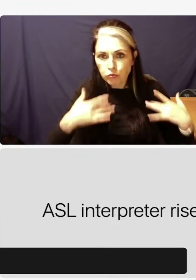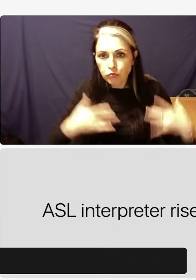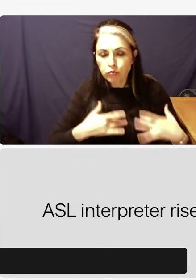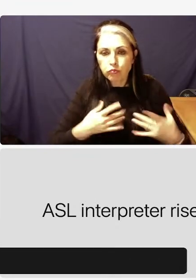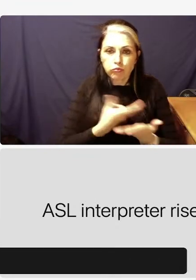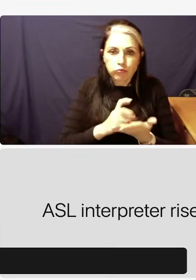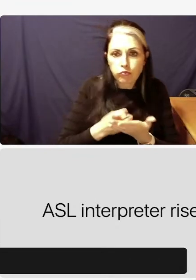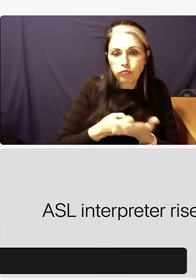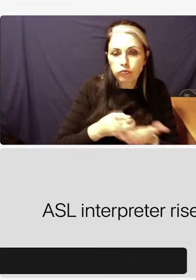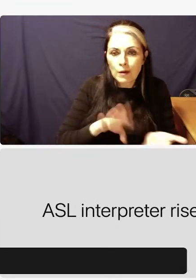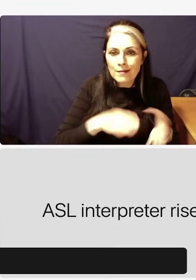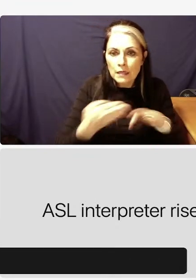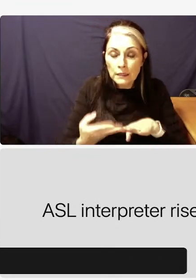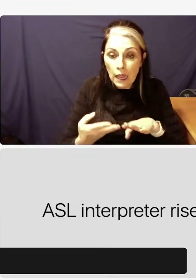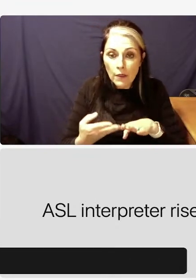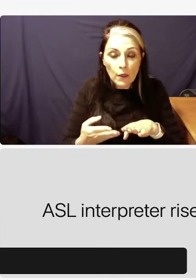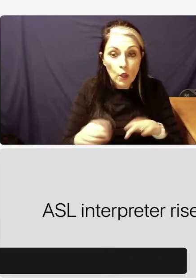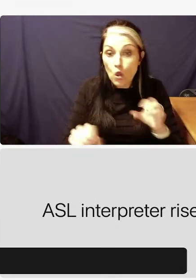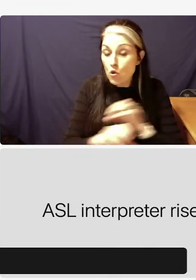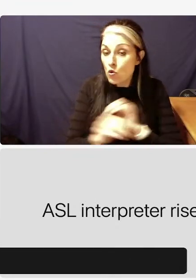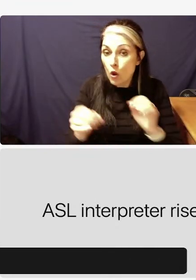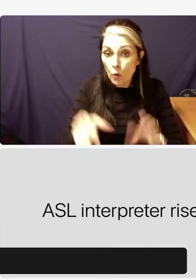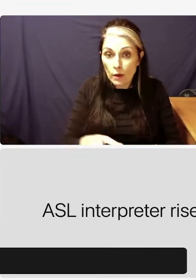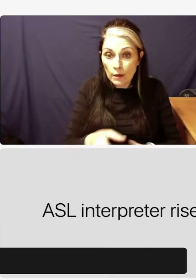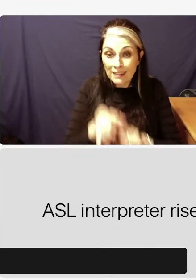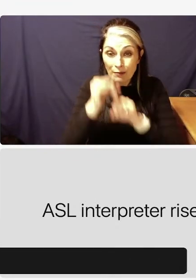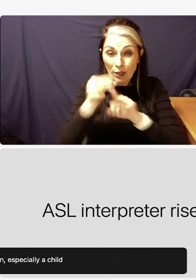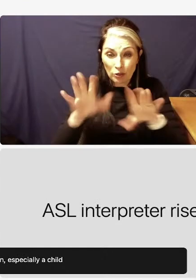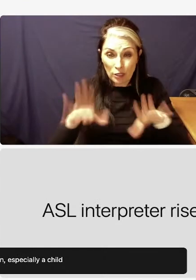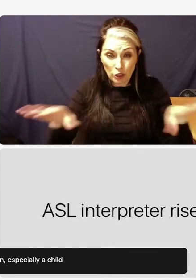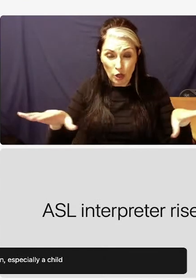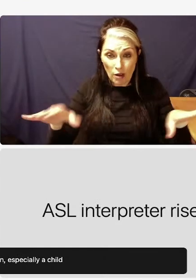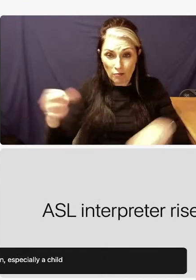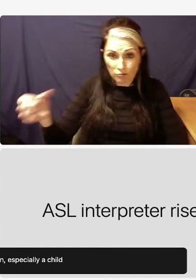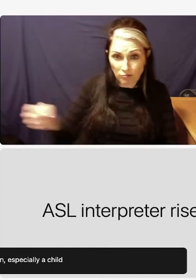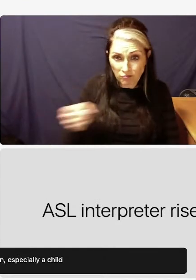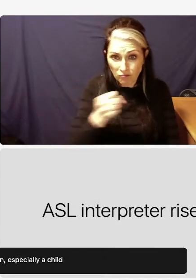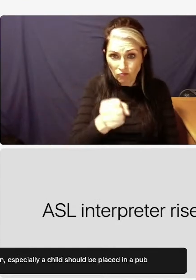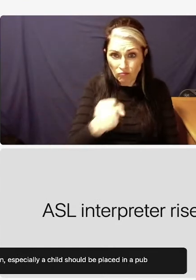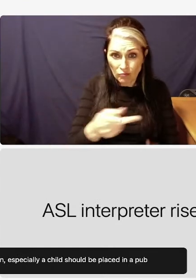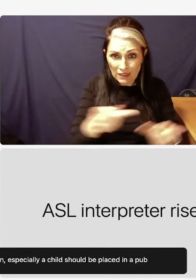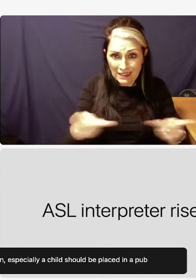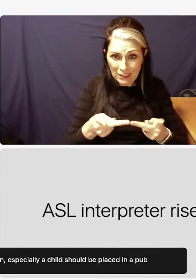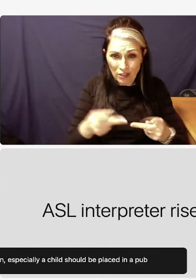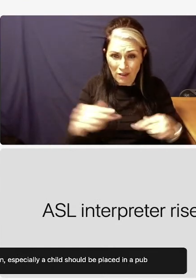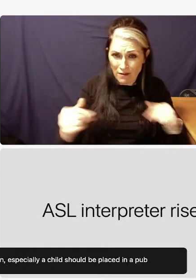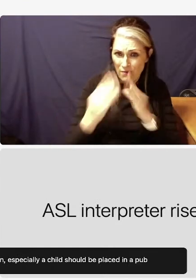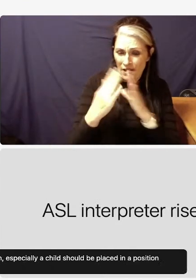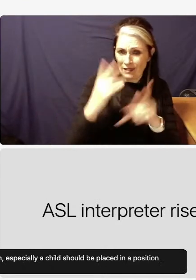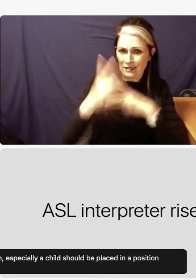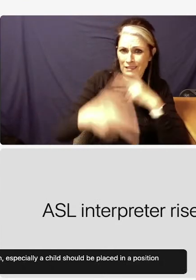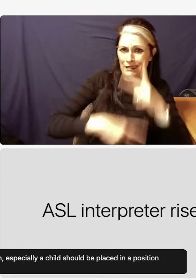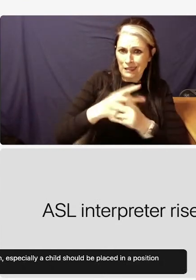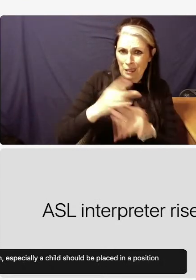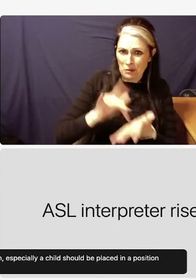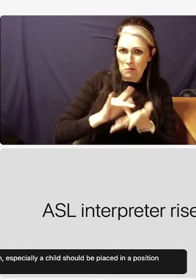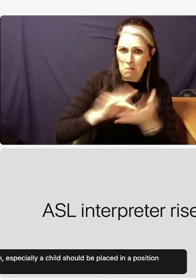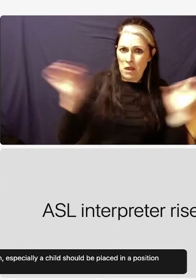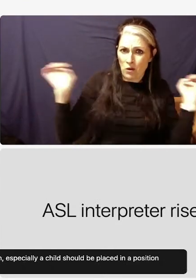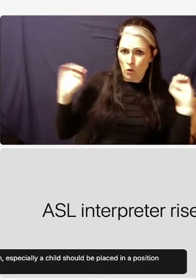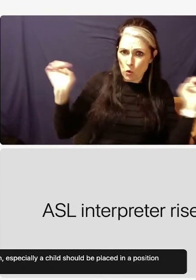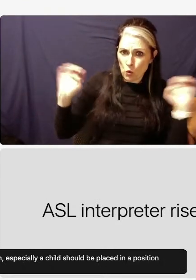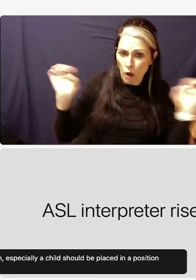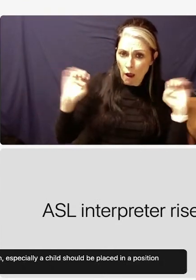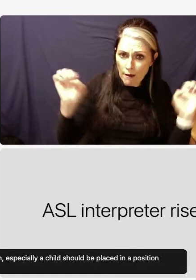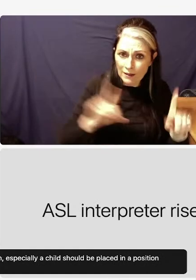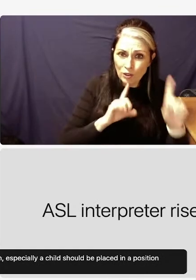death no person especially a child should be placed in a position where they have to face these types of medical crises to